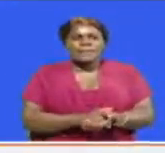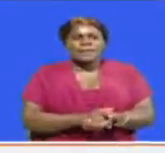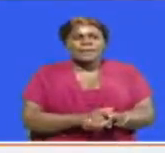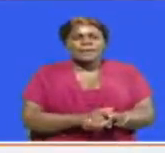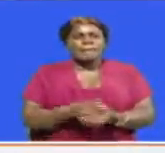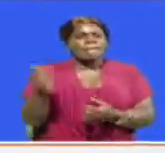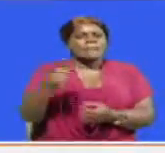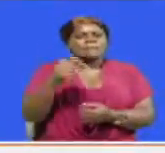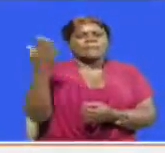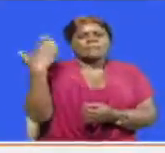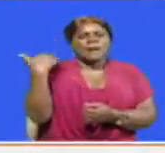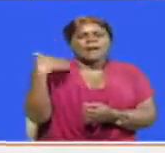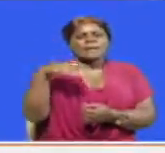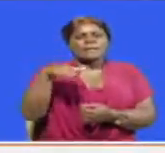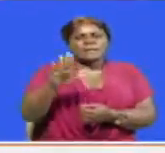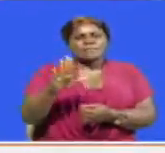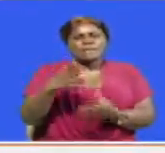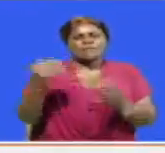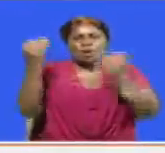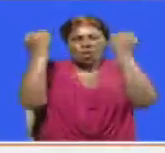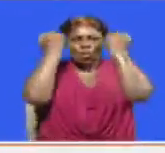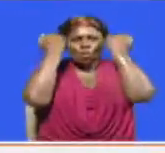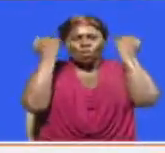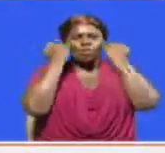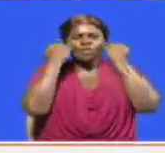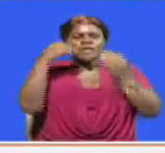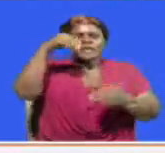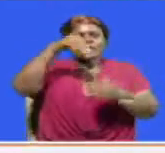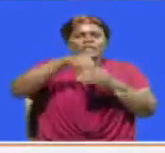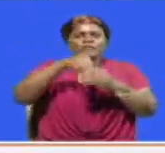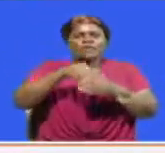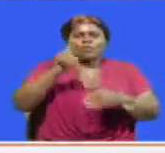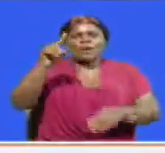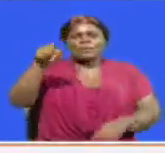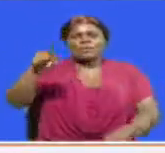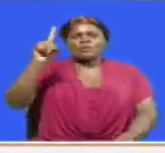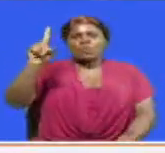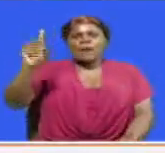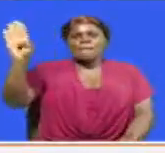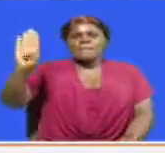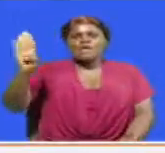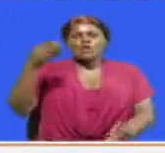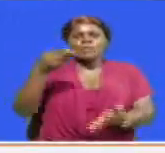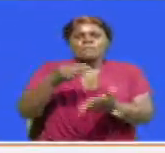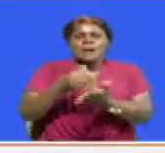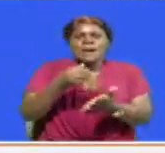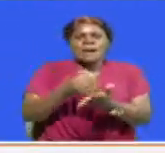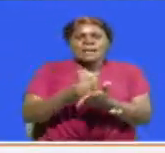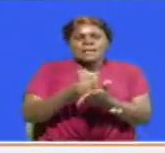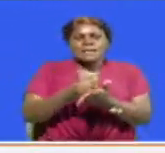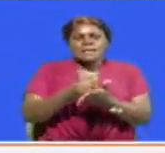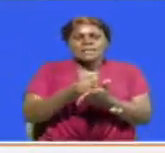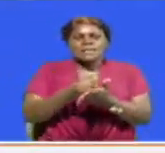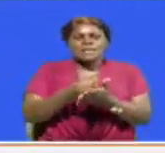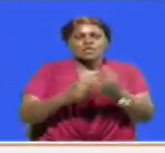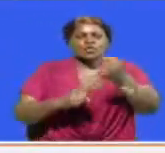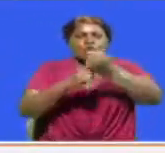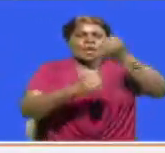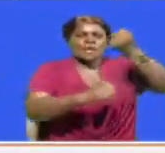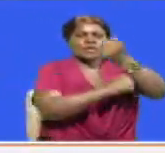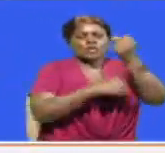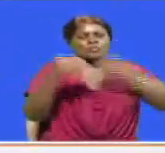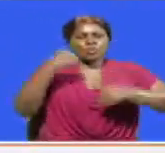Months ago, they were produced in court for their involvement in the 1.1 billion shilling Uasin Gishu scholarship